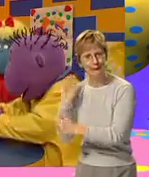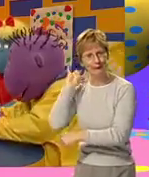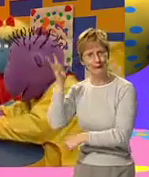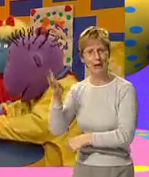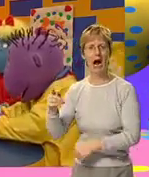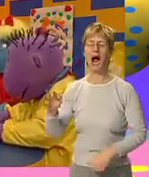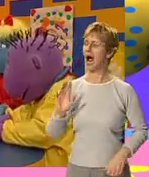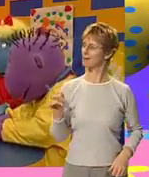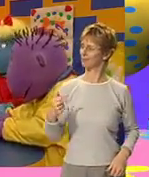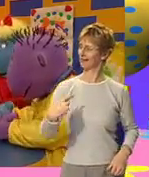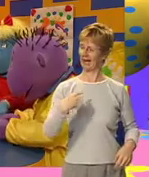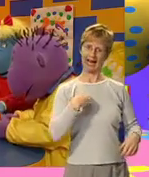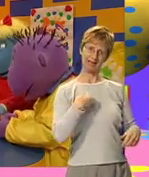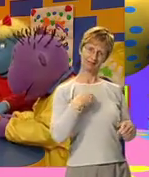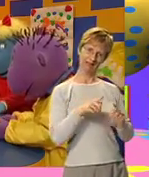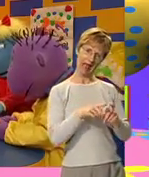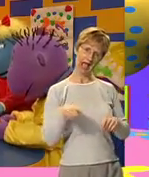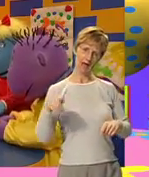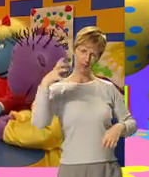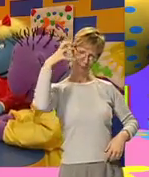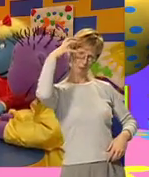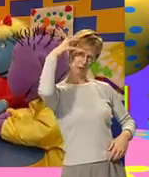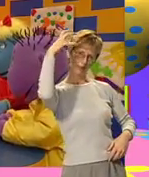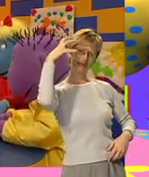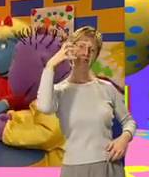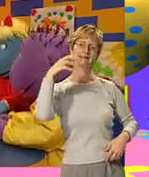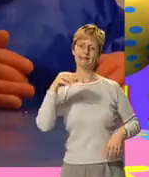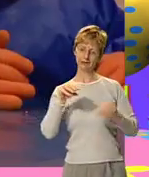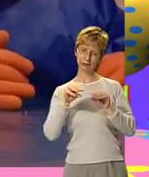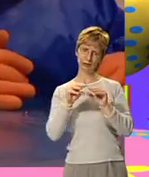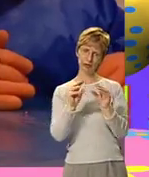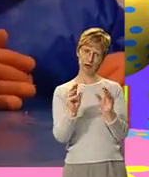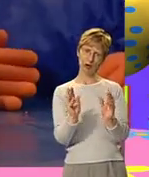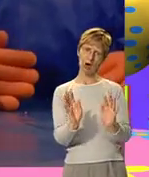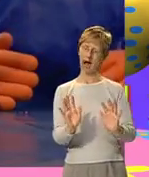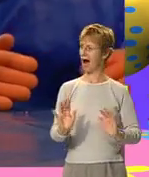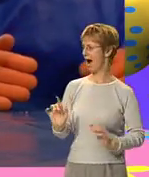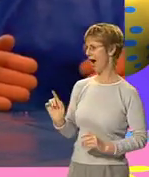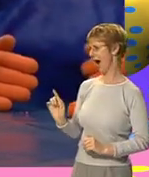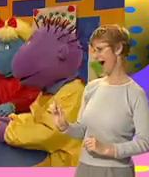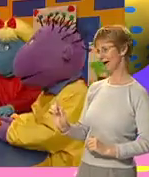I do this, like this, it makes a princess.